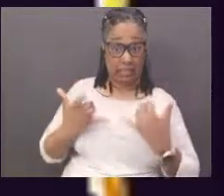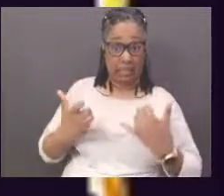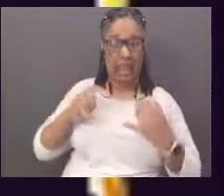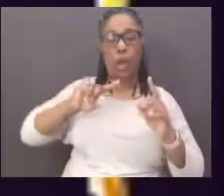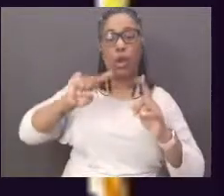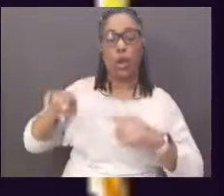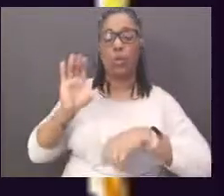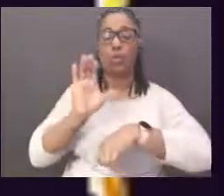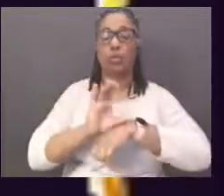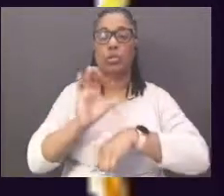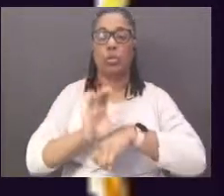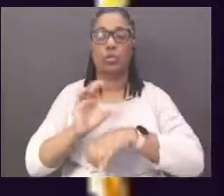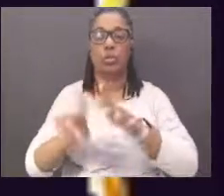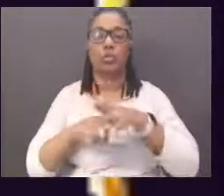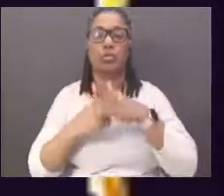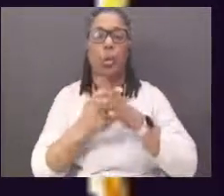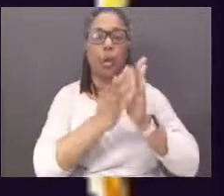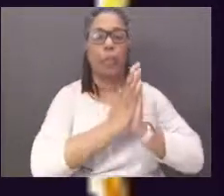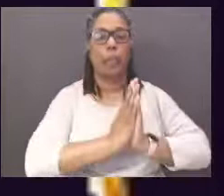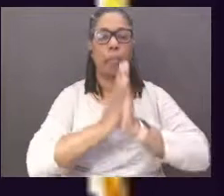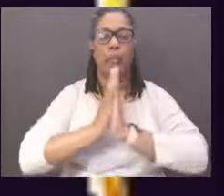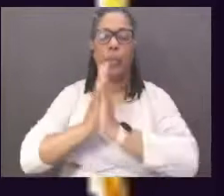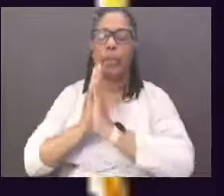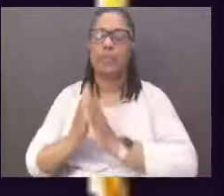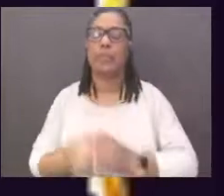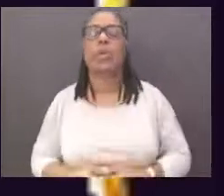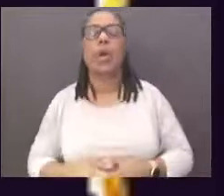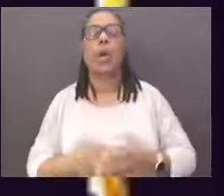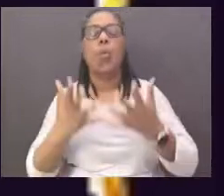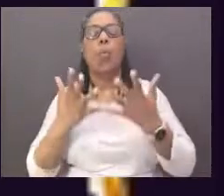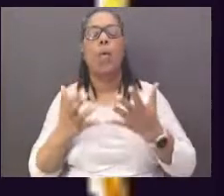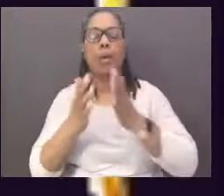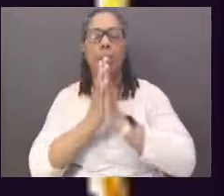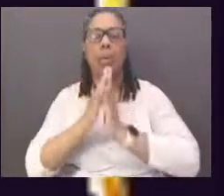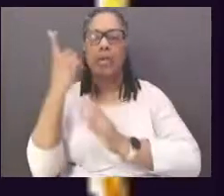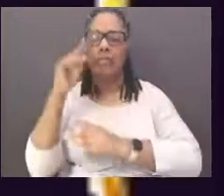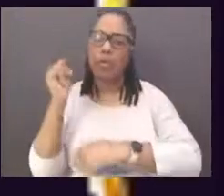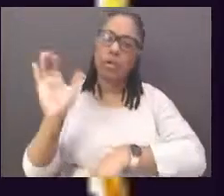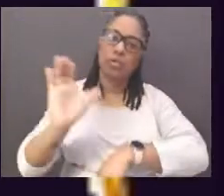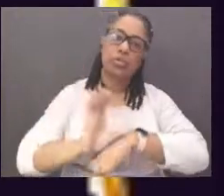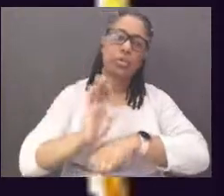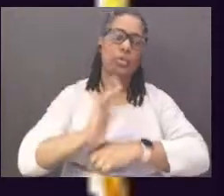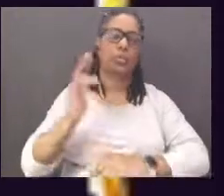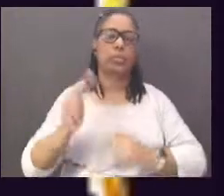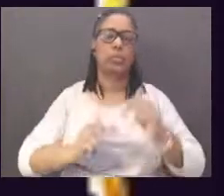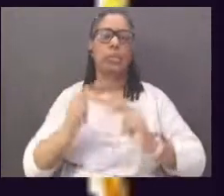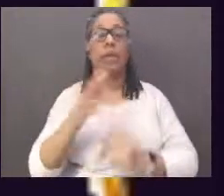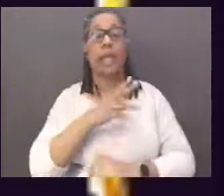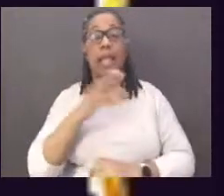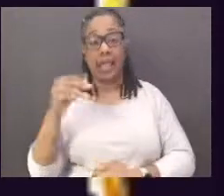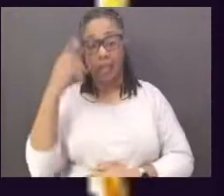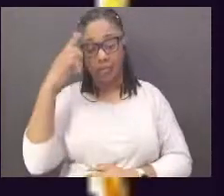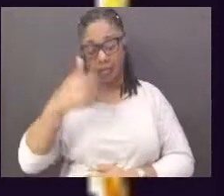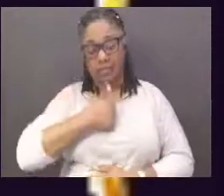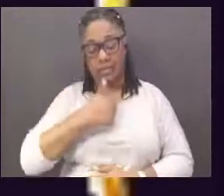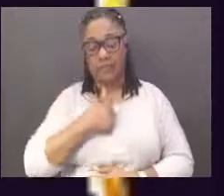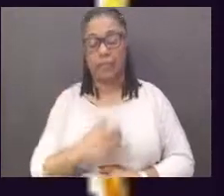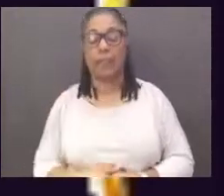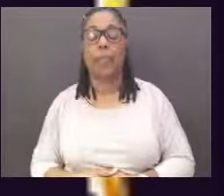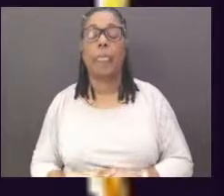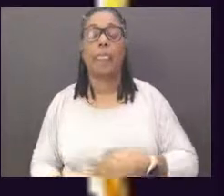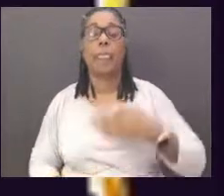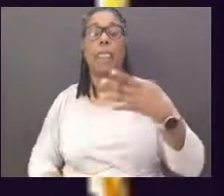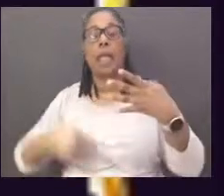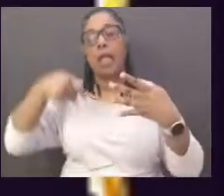to consecrate that sanctuary and ourselves. And then on the first Sunday of April, on April the 3rd,